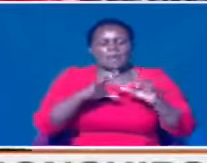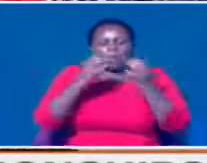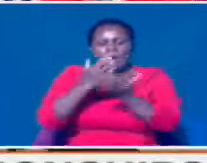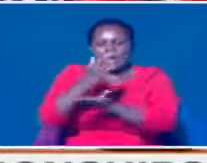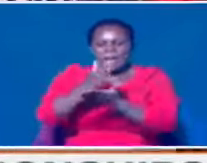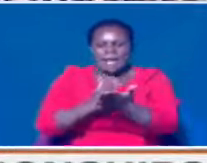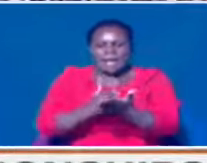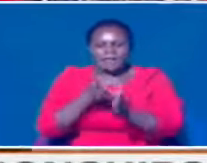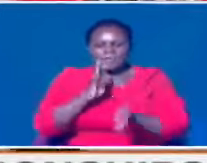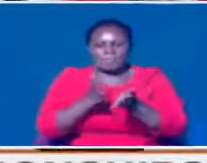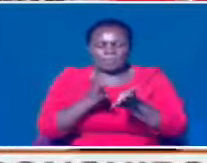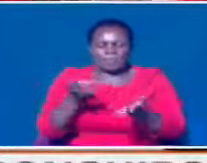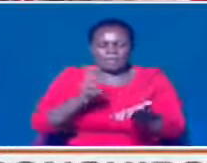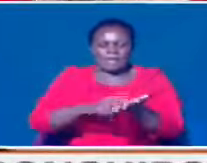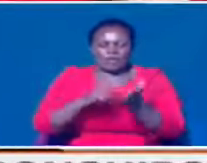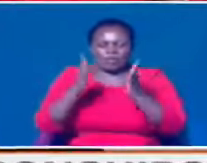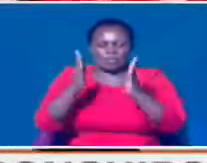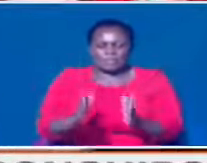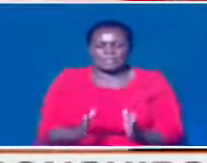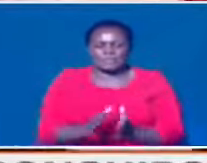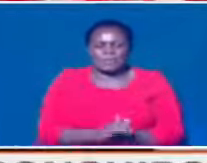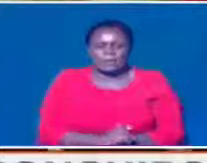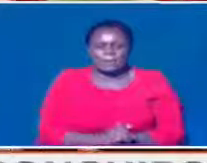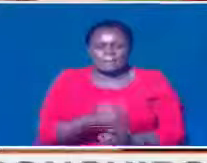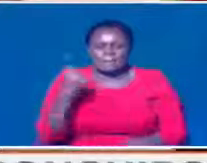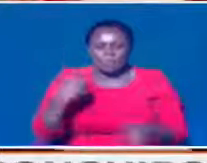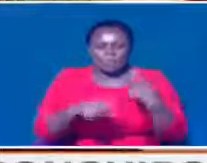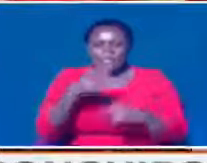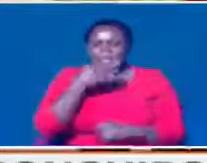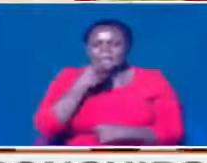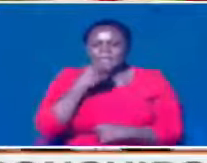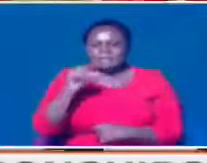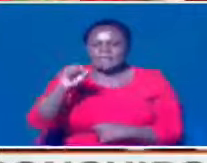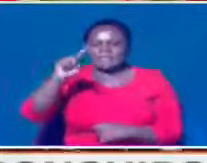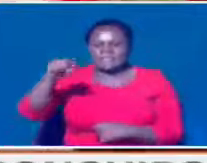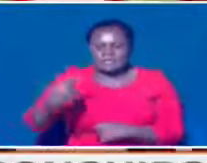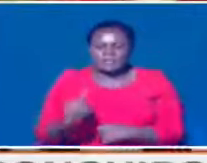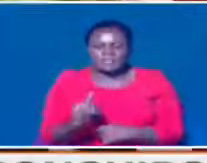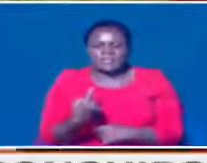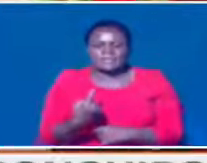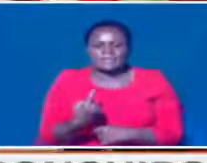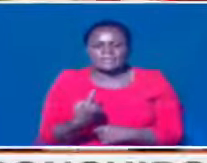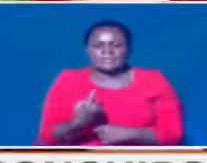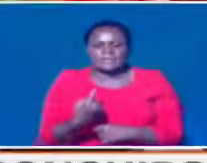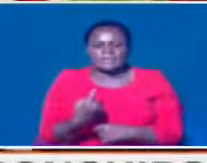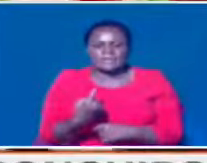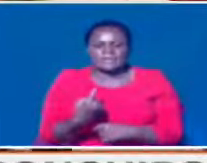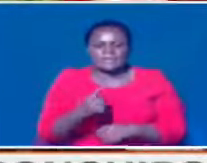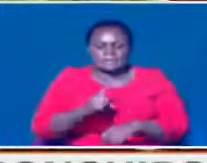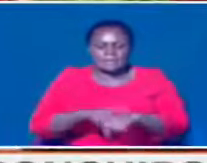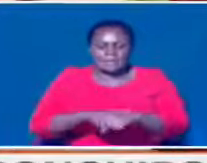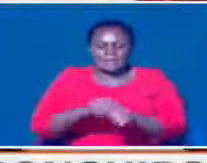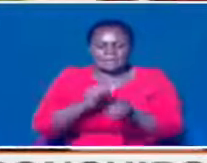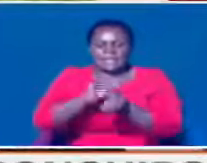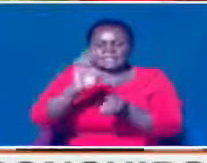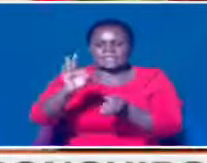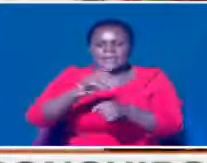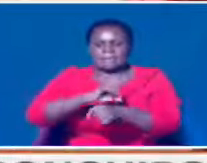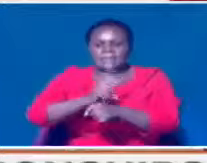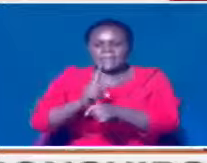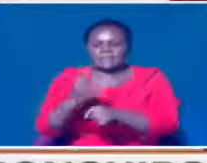half marathon record holder Kibiwot Kandie won the men's 5000 meter race, clocking a time of